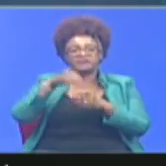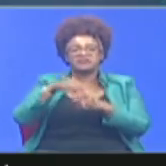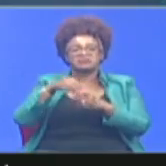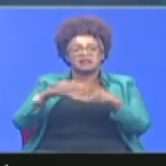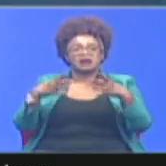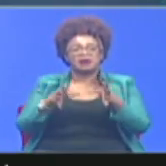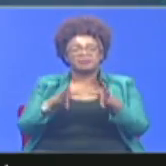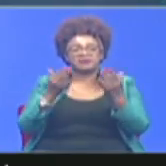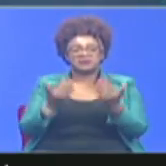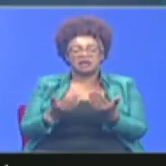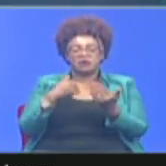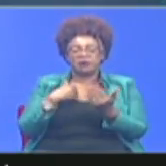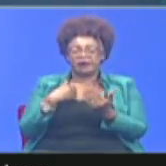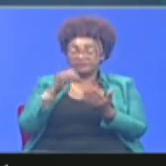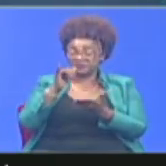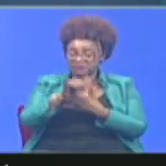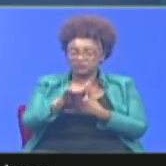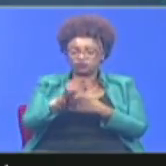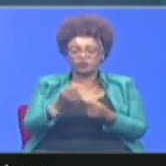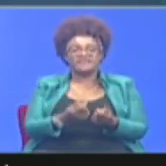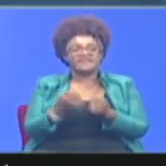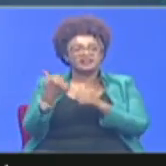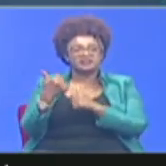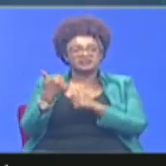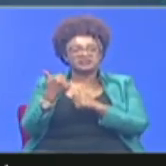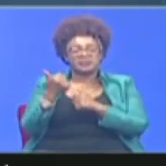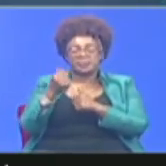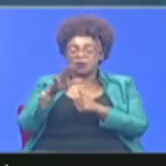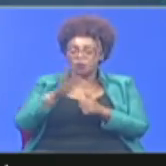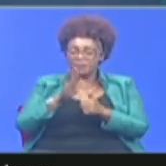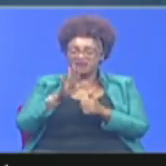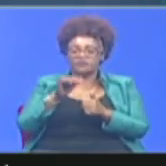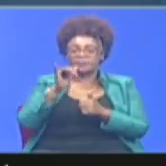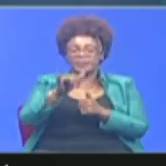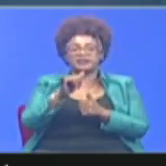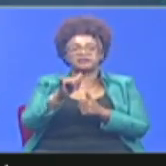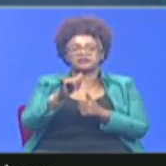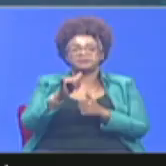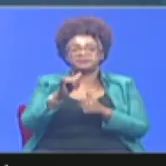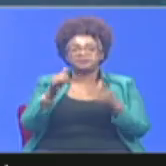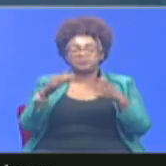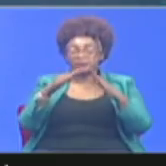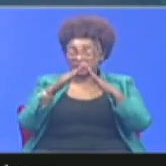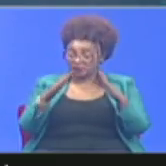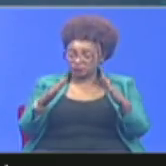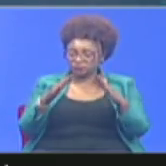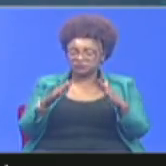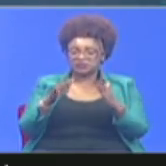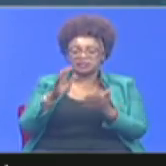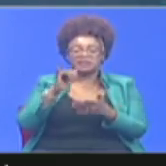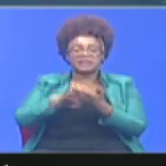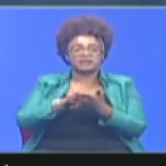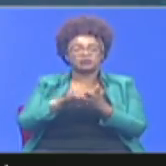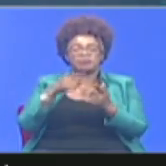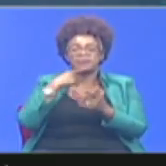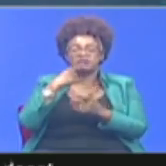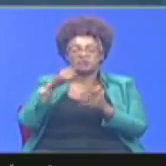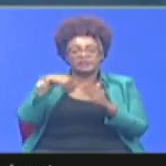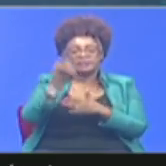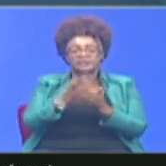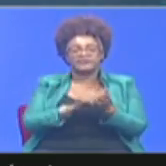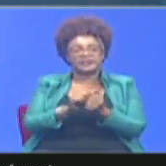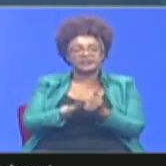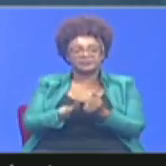filed a countersuit to evict the complainant from the premises sold to it by the bank. Now, the cases will be mentioned next Friday. To something